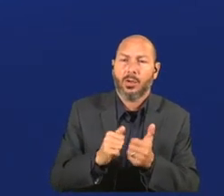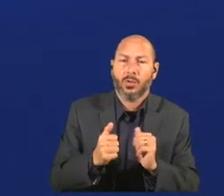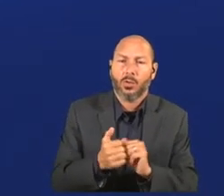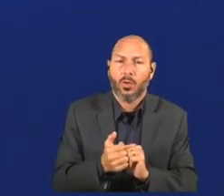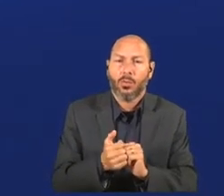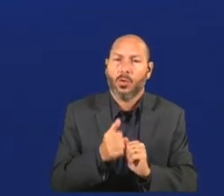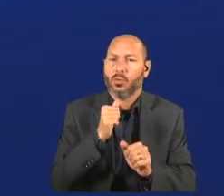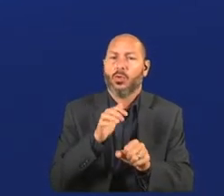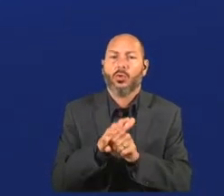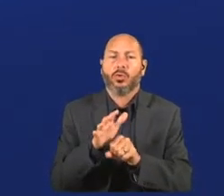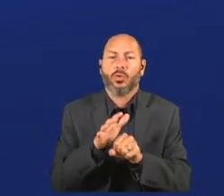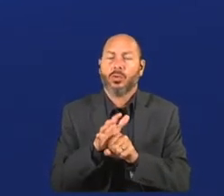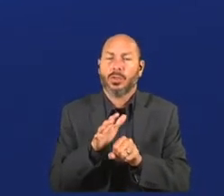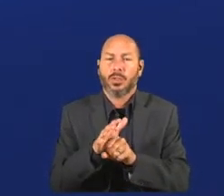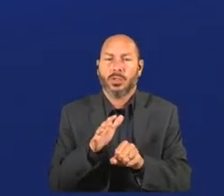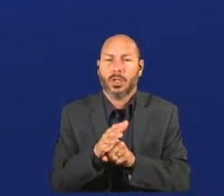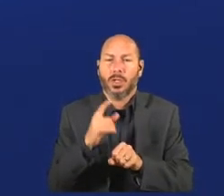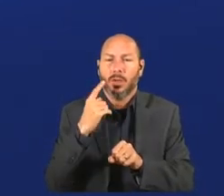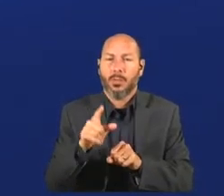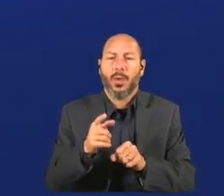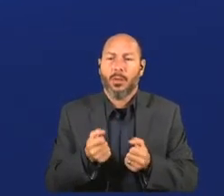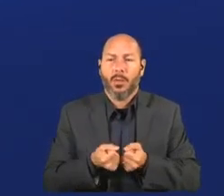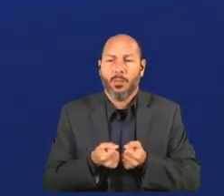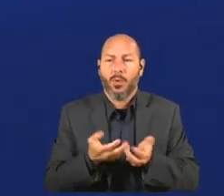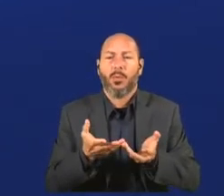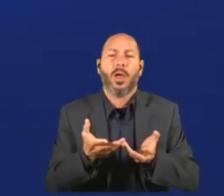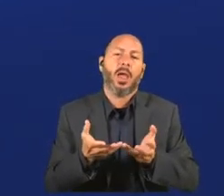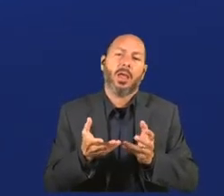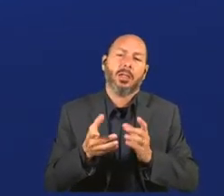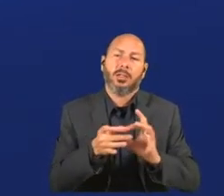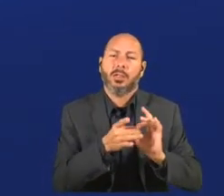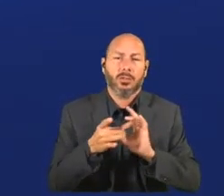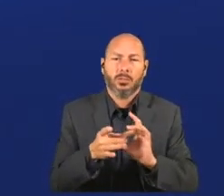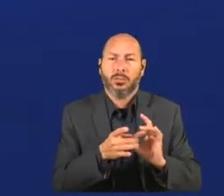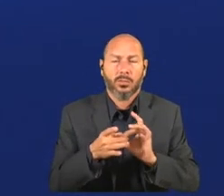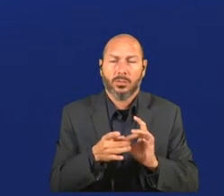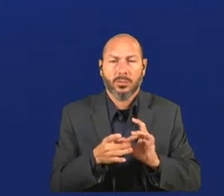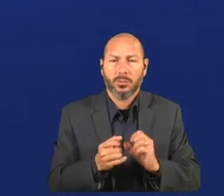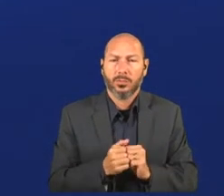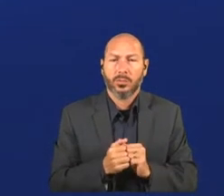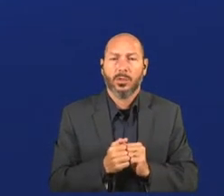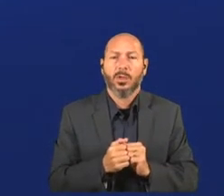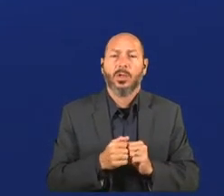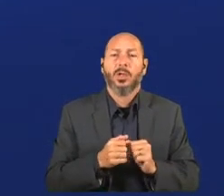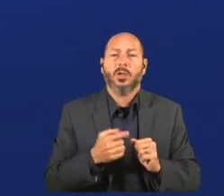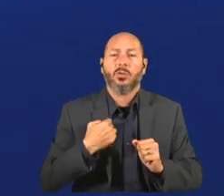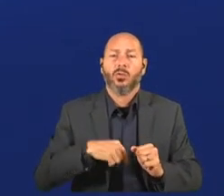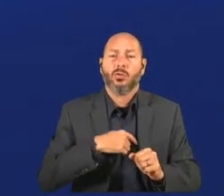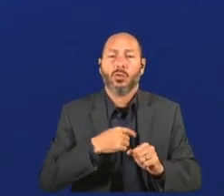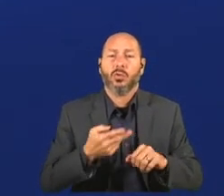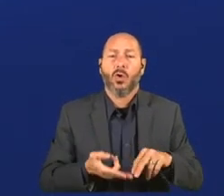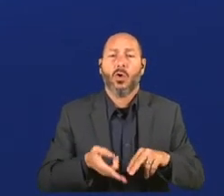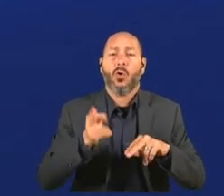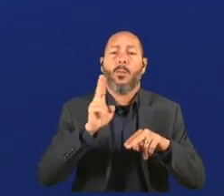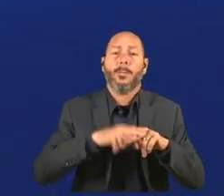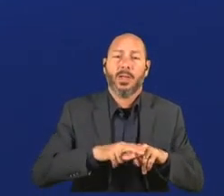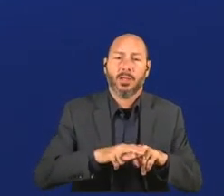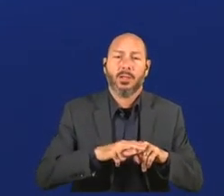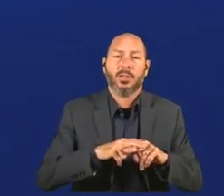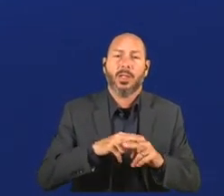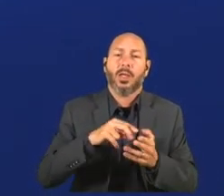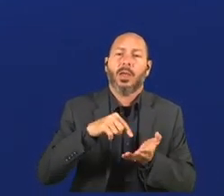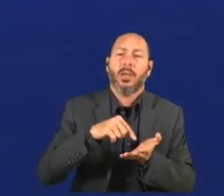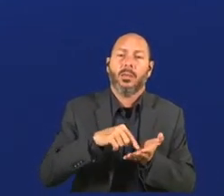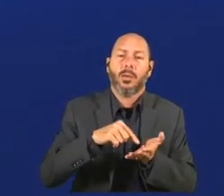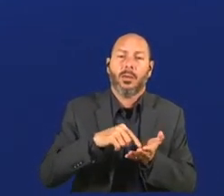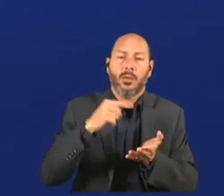our, provider healthcare network. However, by increasing the reimbursement rates for one line of